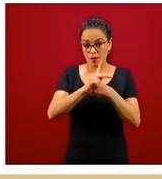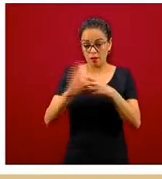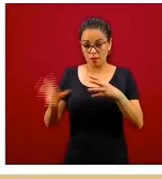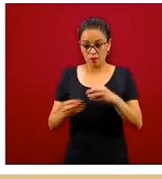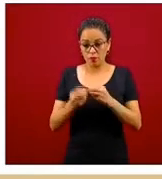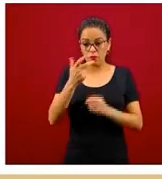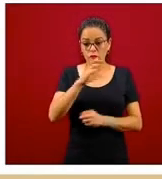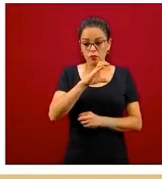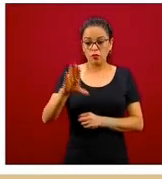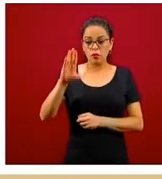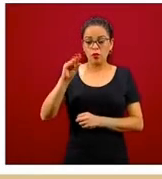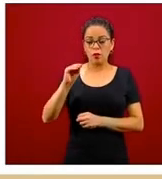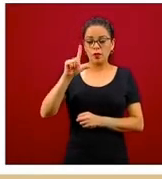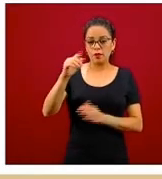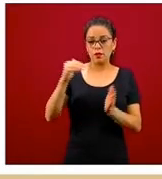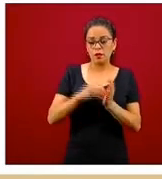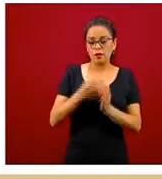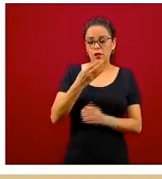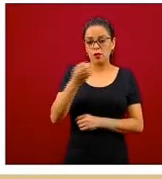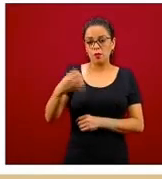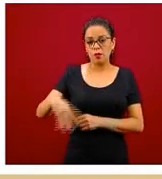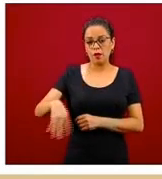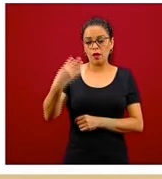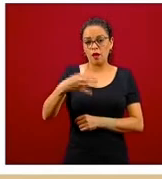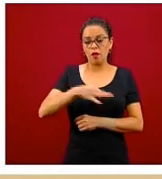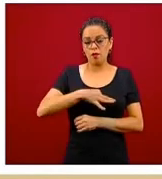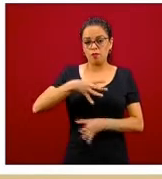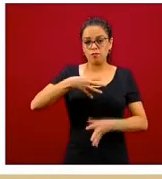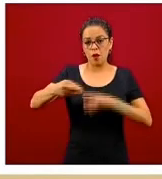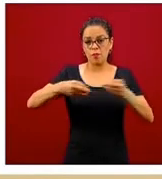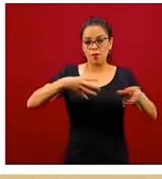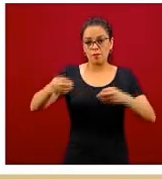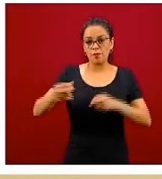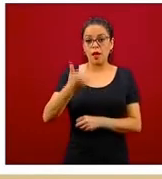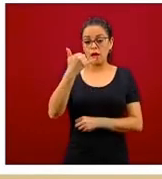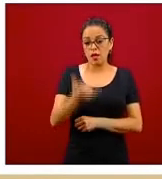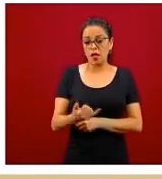we've received notification of their death, and that is of